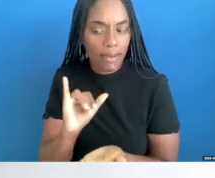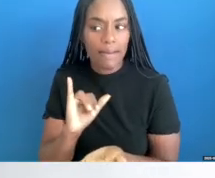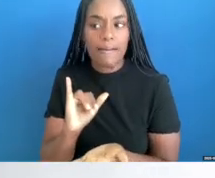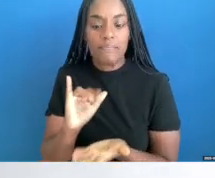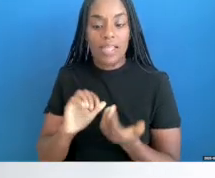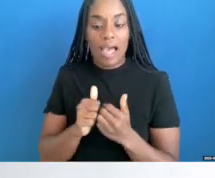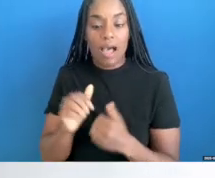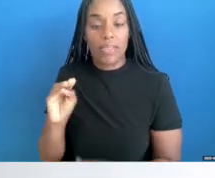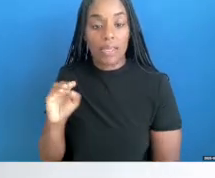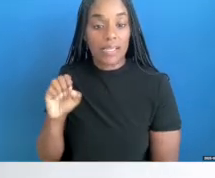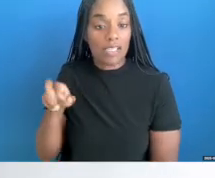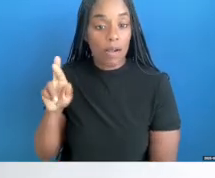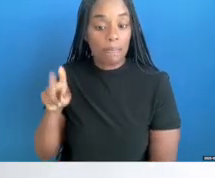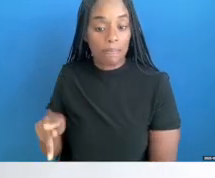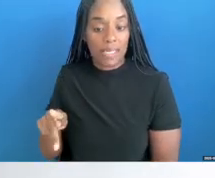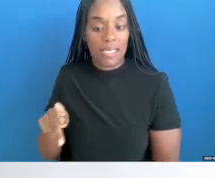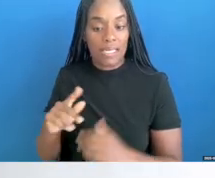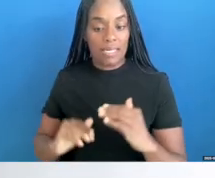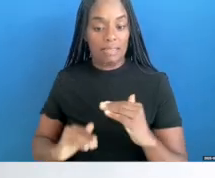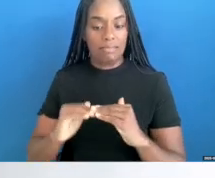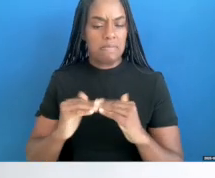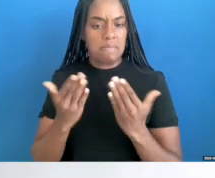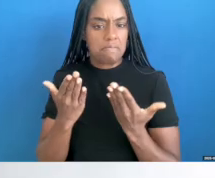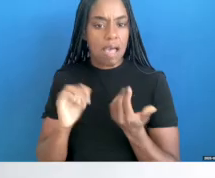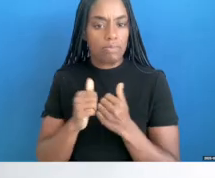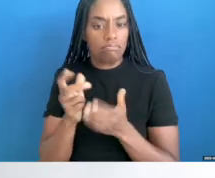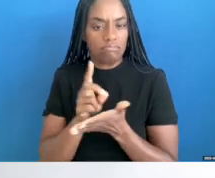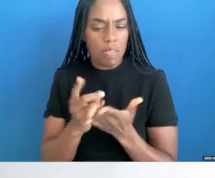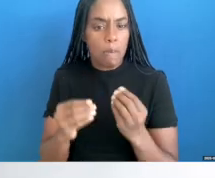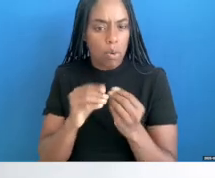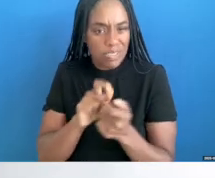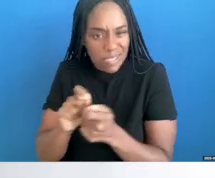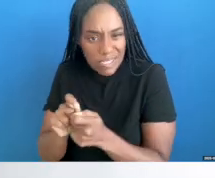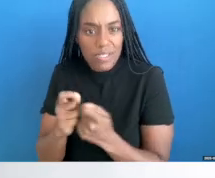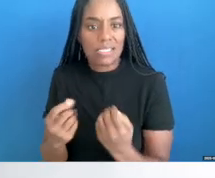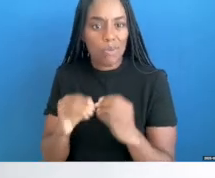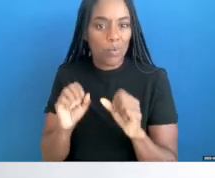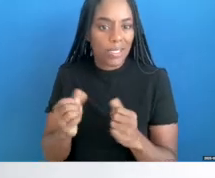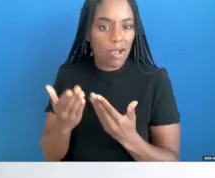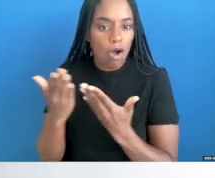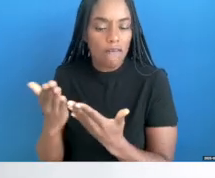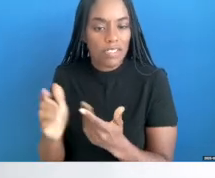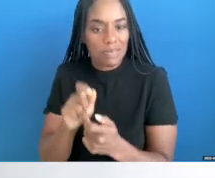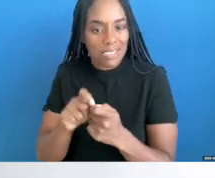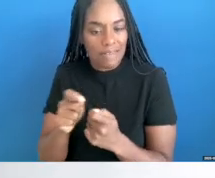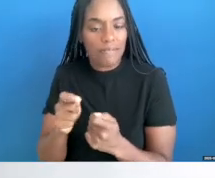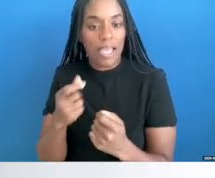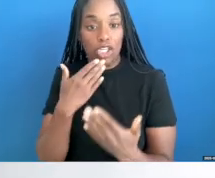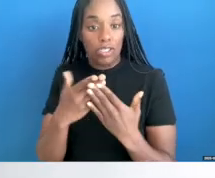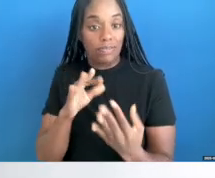MSRP cap might be designed, and so on? The more specifics we have, the more we can offer, hopefully, specific and constructive feedback to you